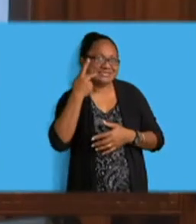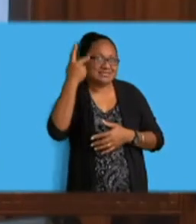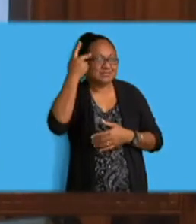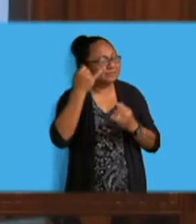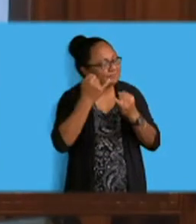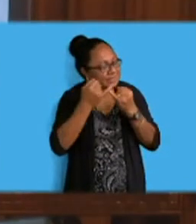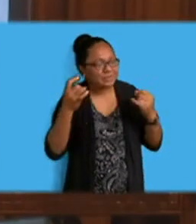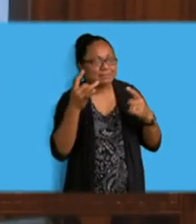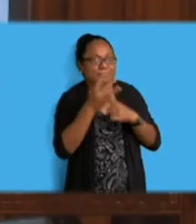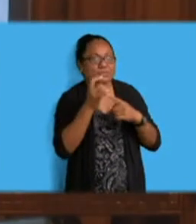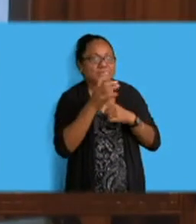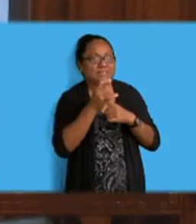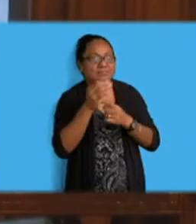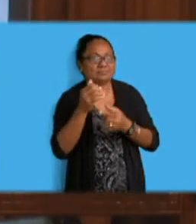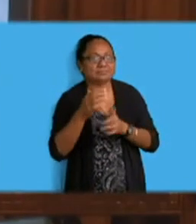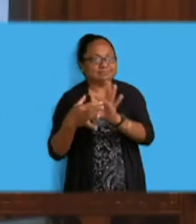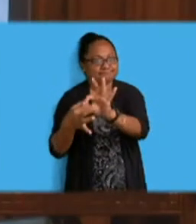Speaker,